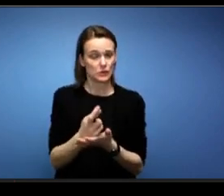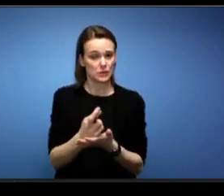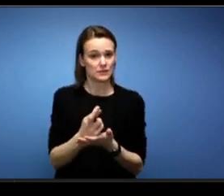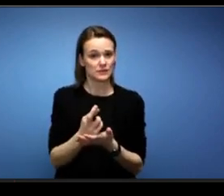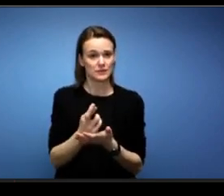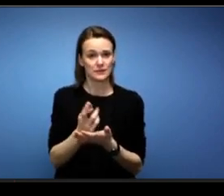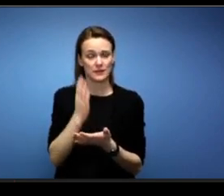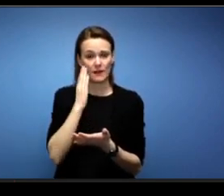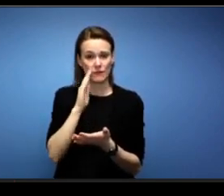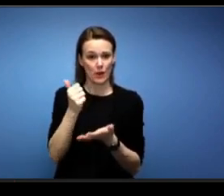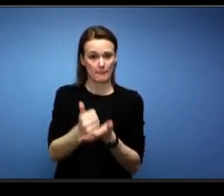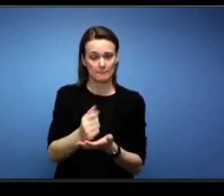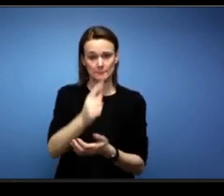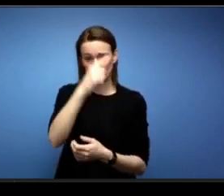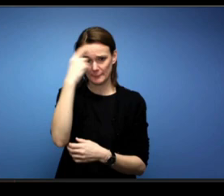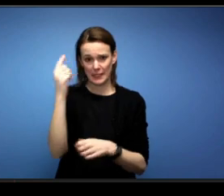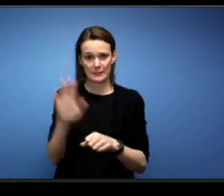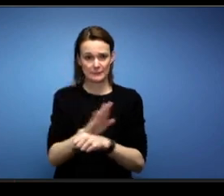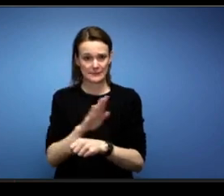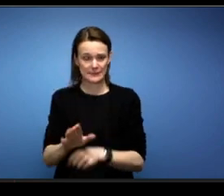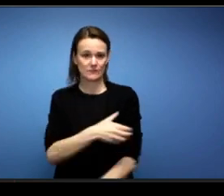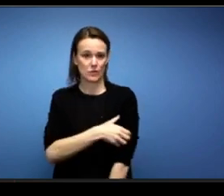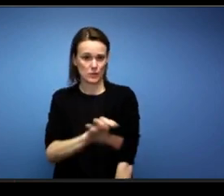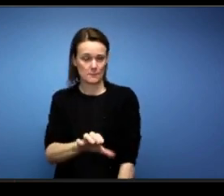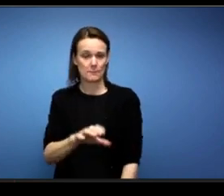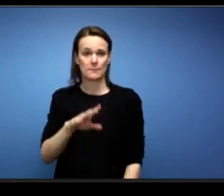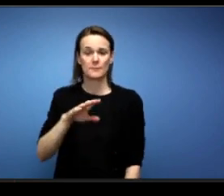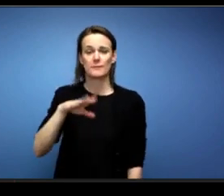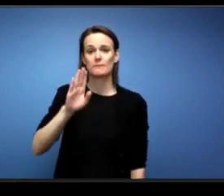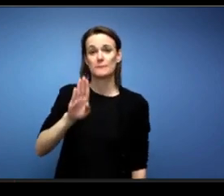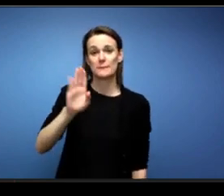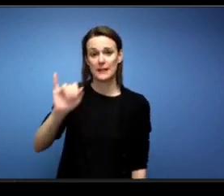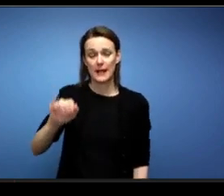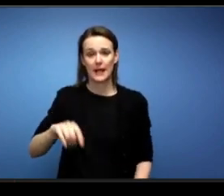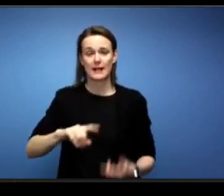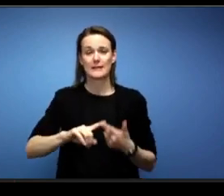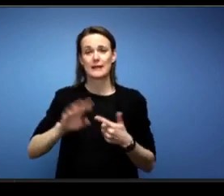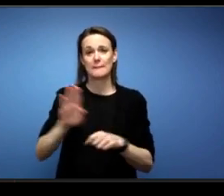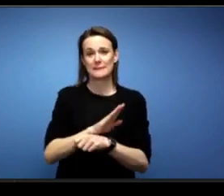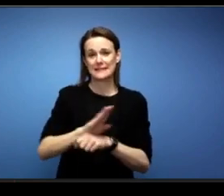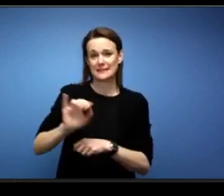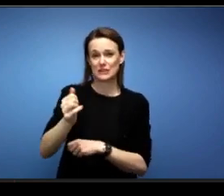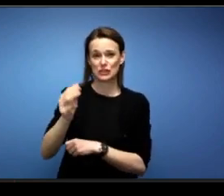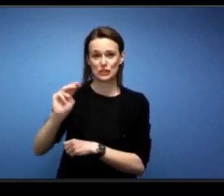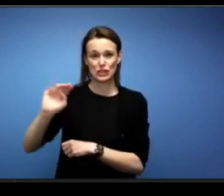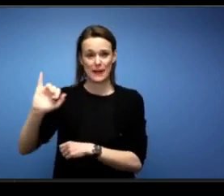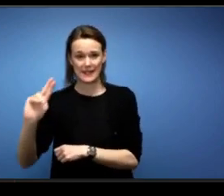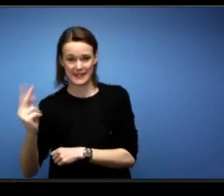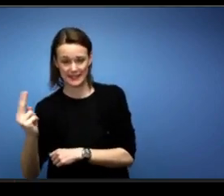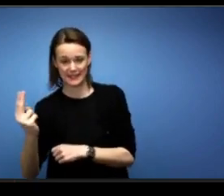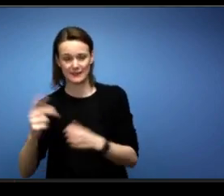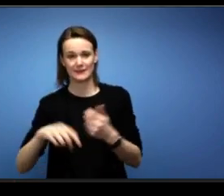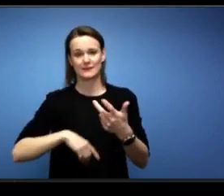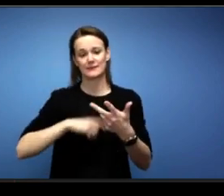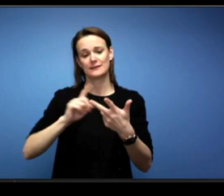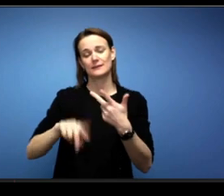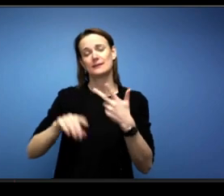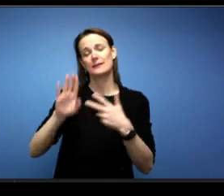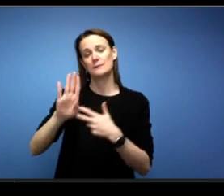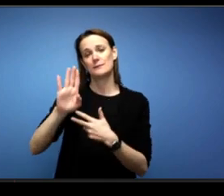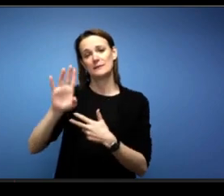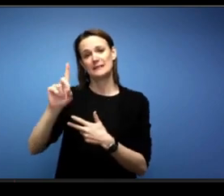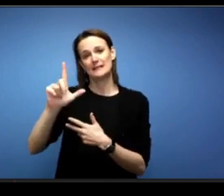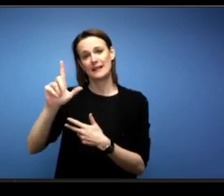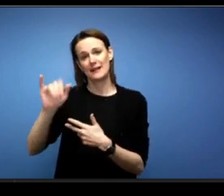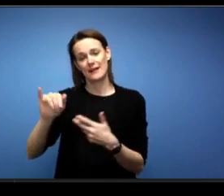Black businesses and promote empowerment, such as the BBI, Businesses Jammin', Delmore Buddy Day Learning Institute, Black